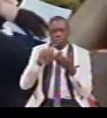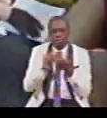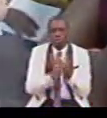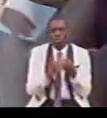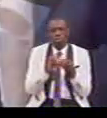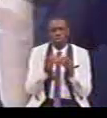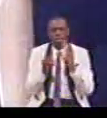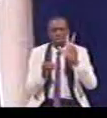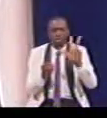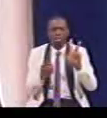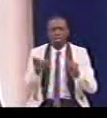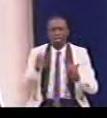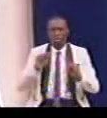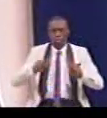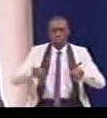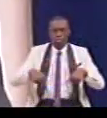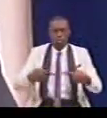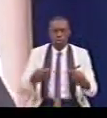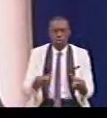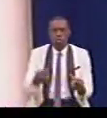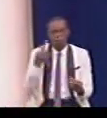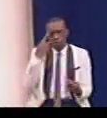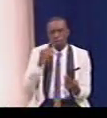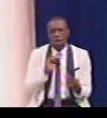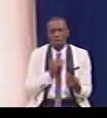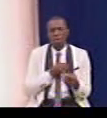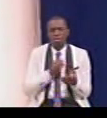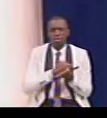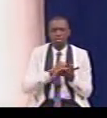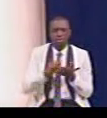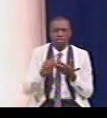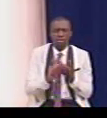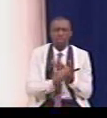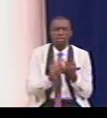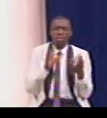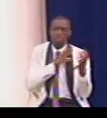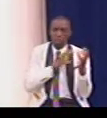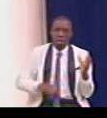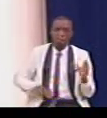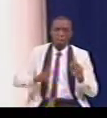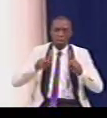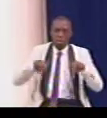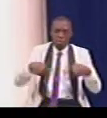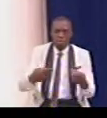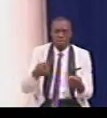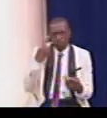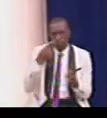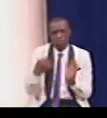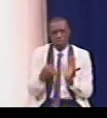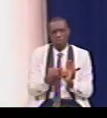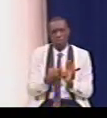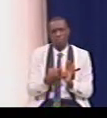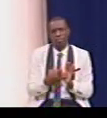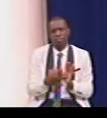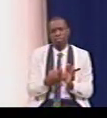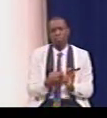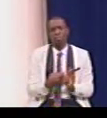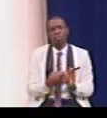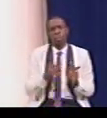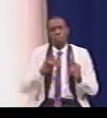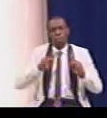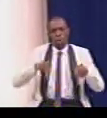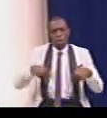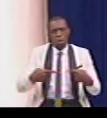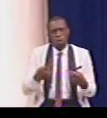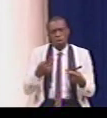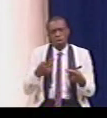sanctification he provided for it the provision for our sanctification we're looking at Ephesians chapter 5